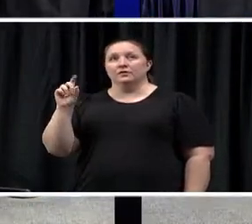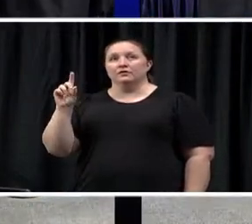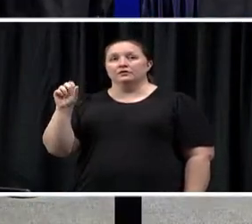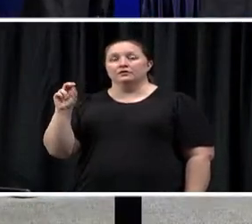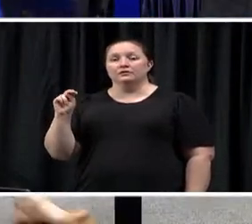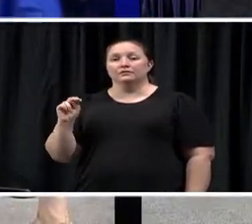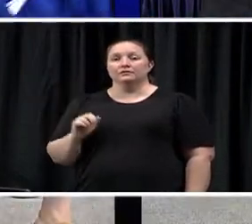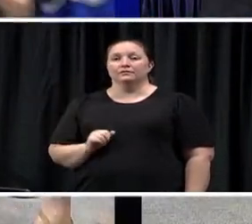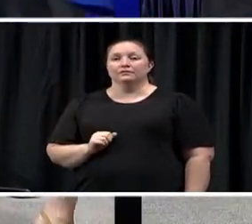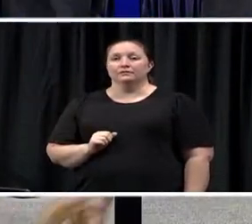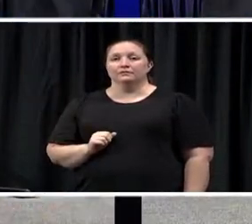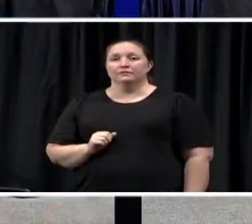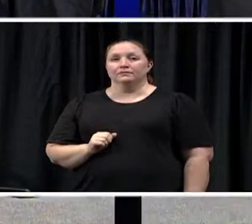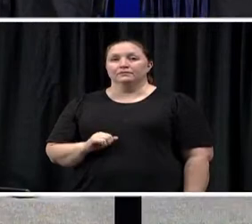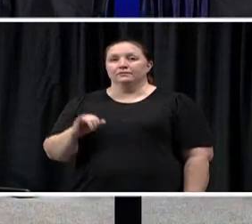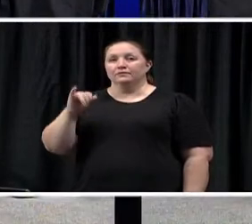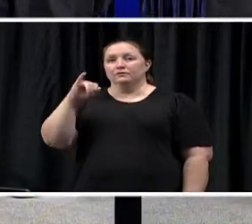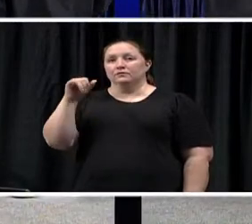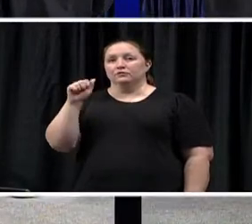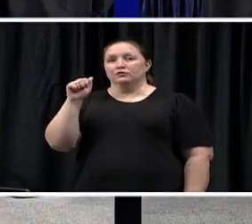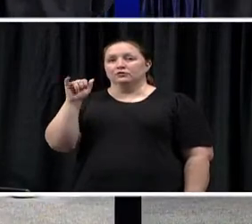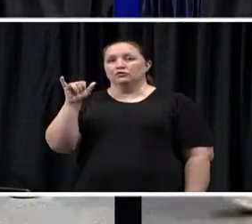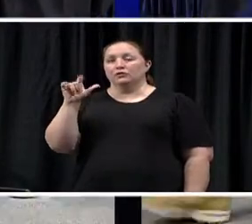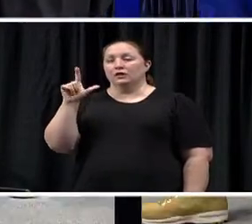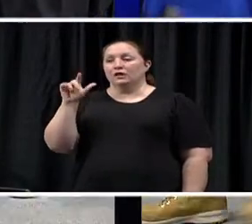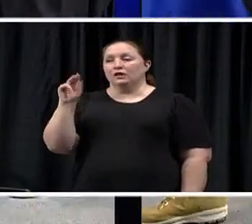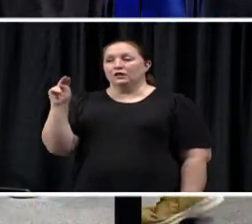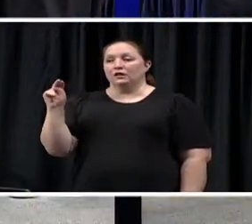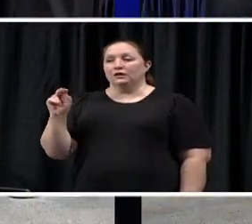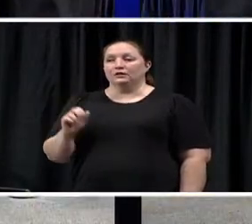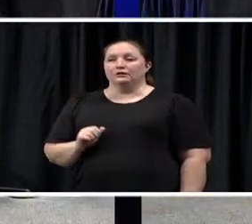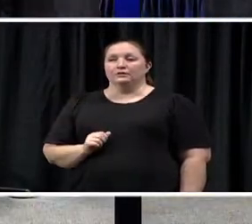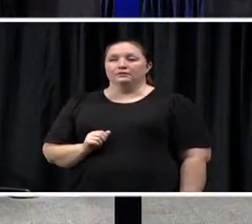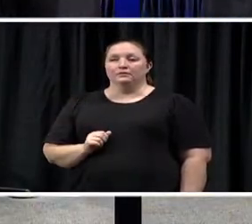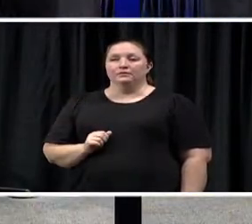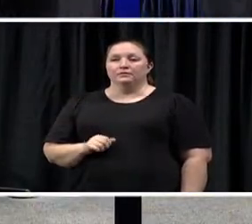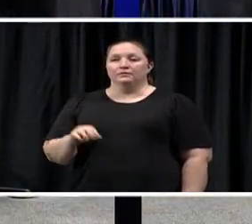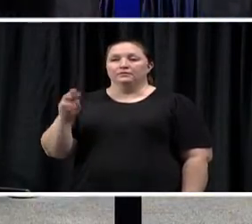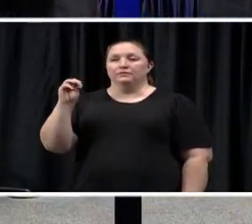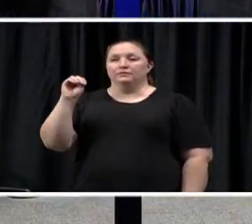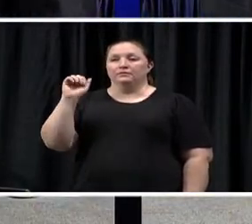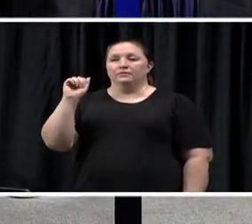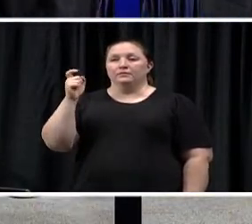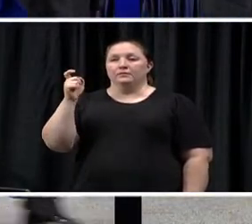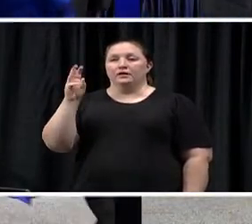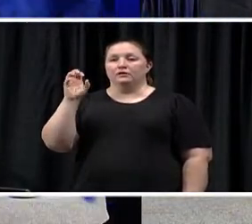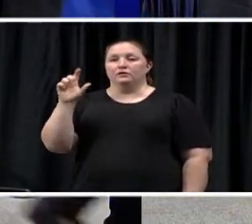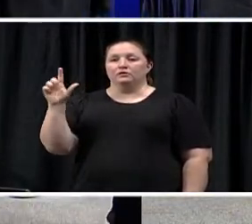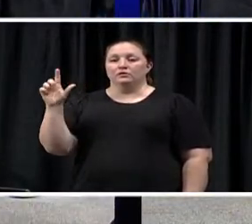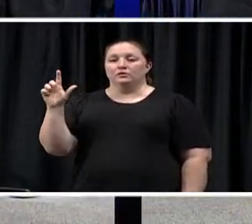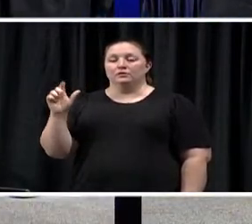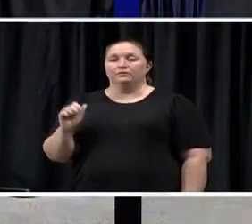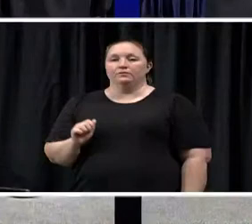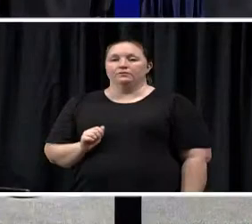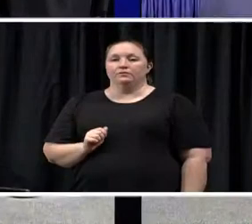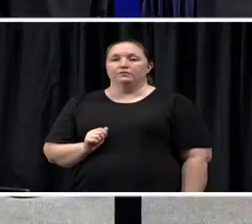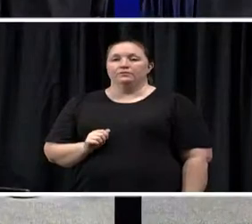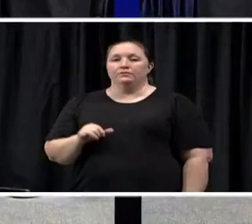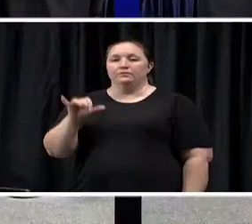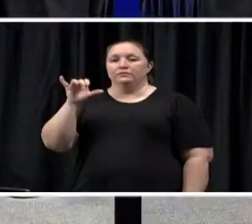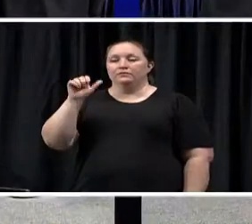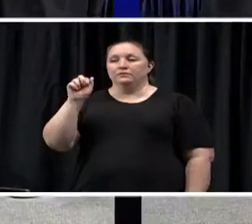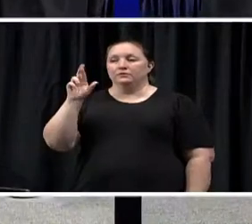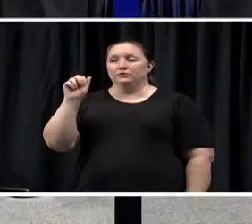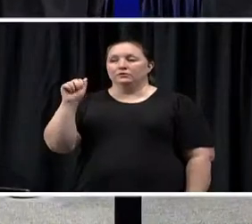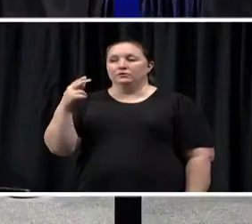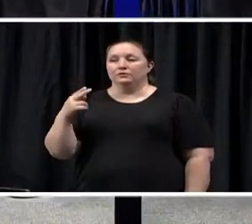Morris. Jaden Emmett Murphy. Maxwell James Morris. Yara